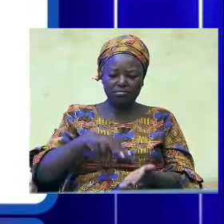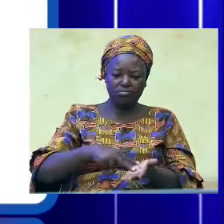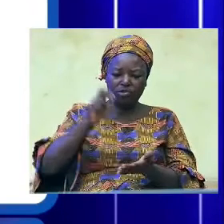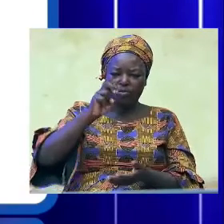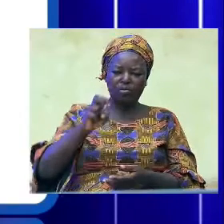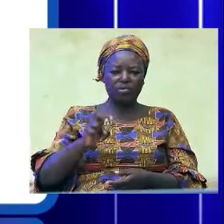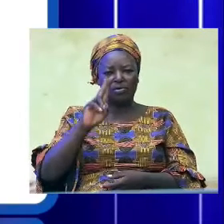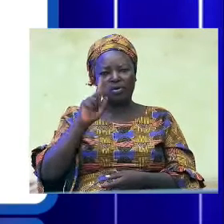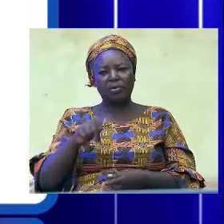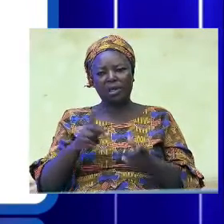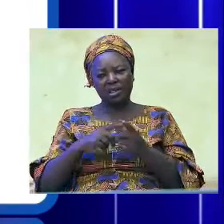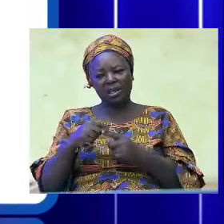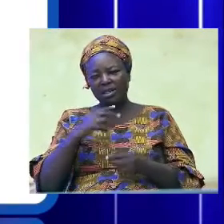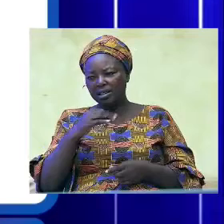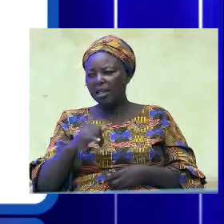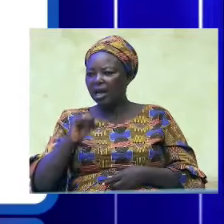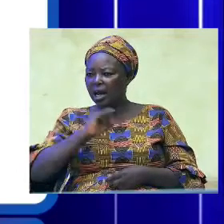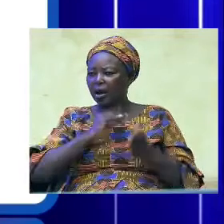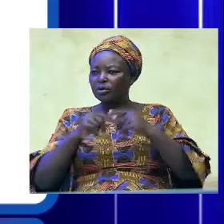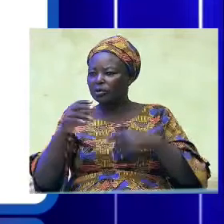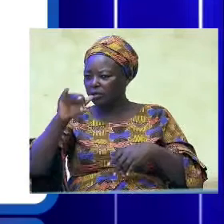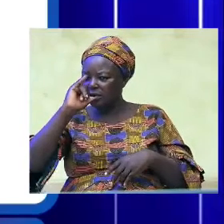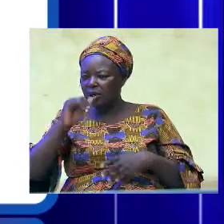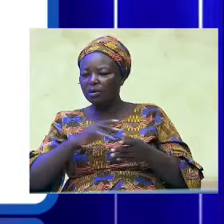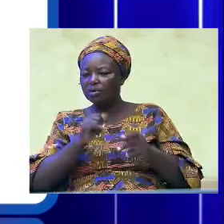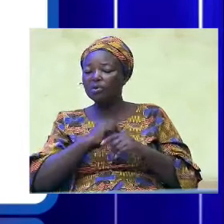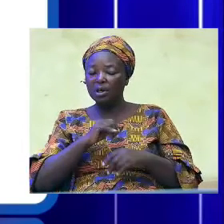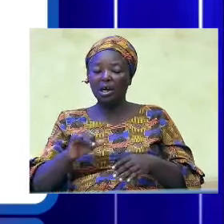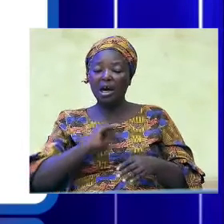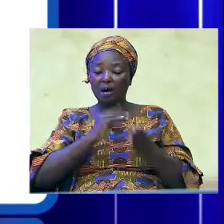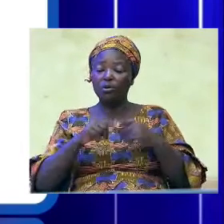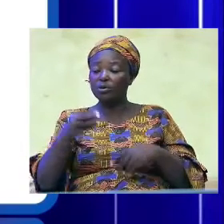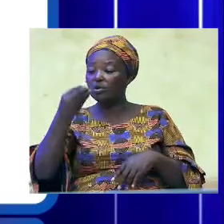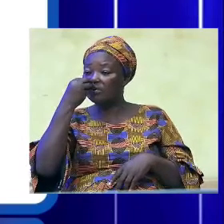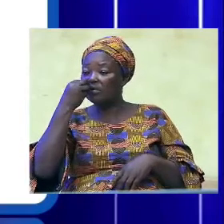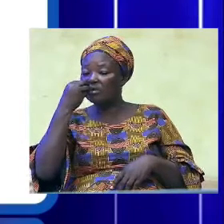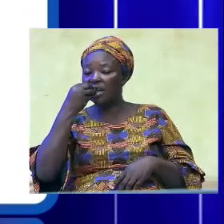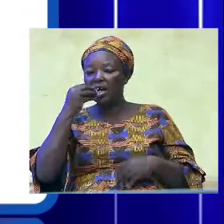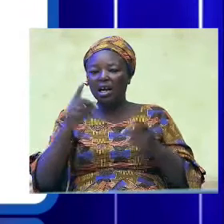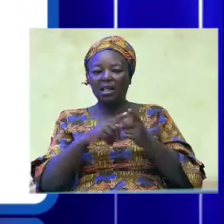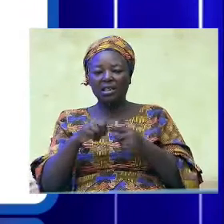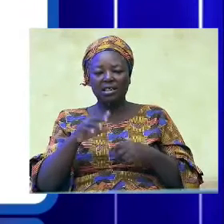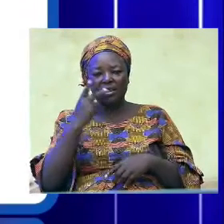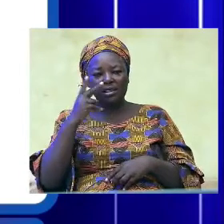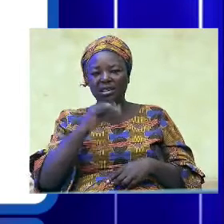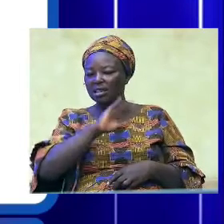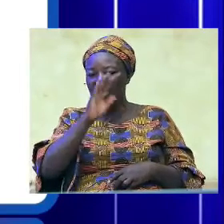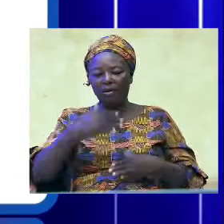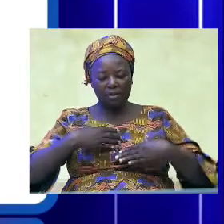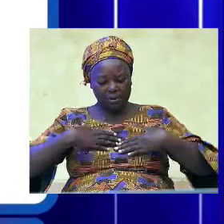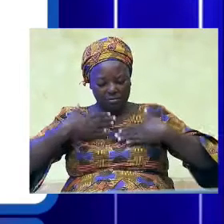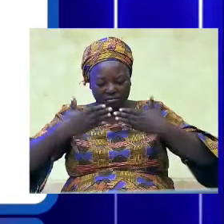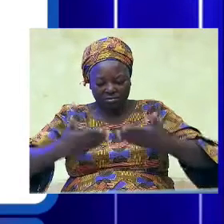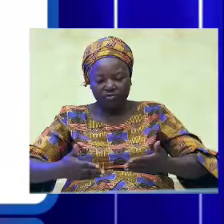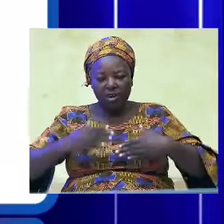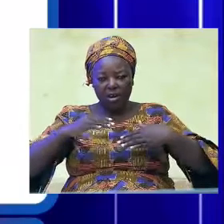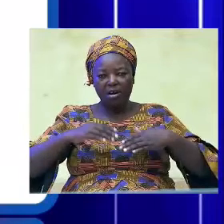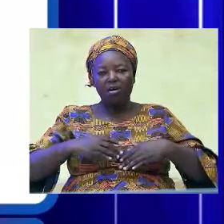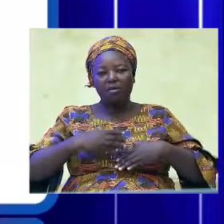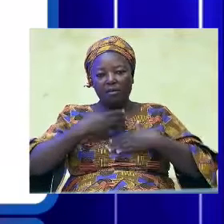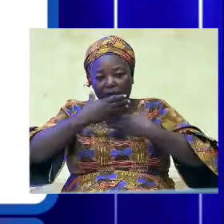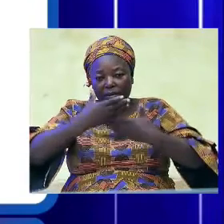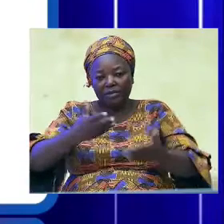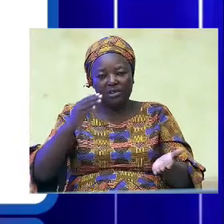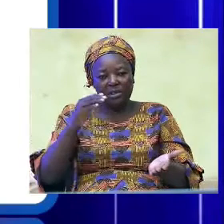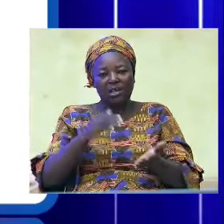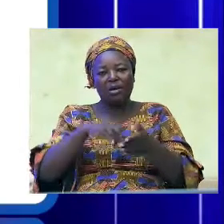I jumped up and I said, I want to eat and I don't throw up again. God has done